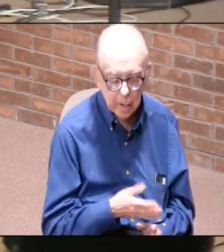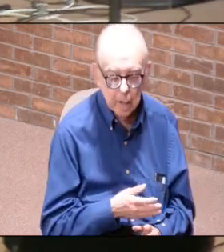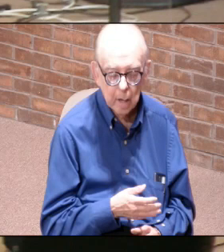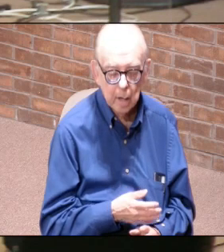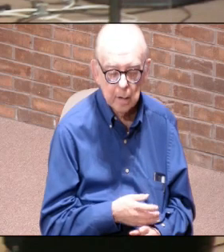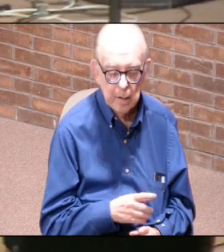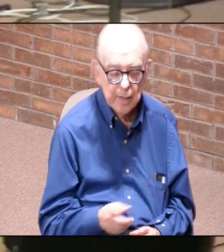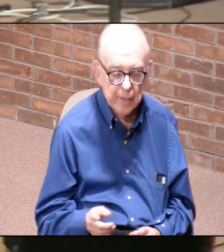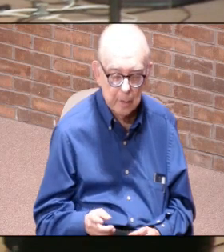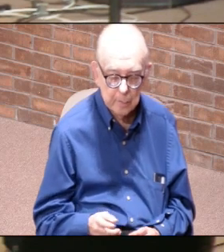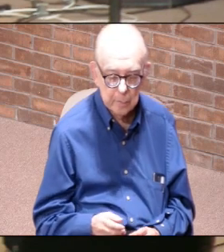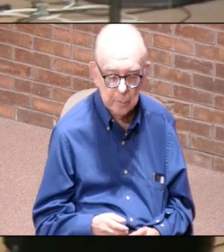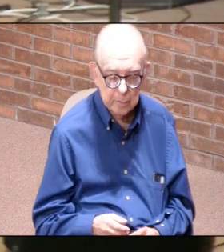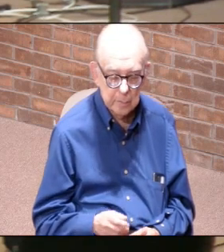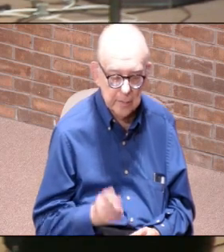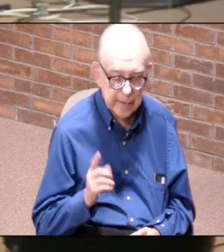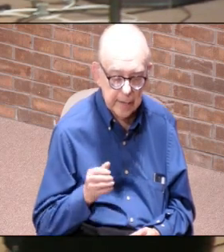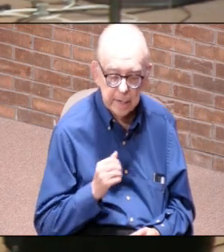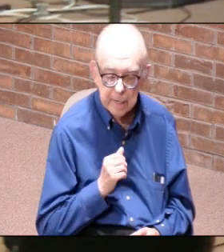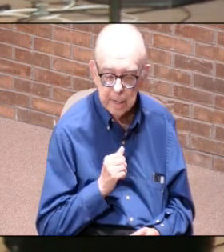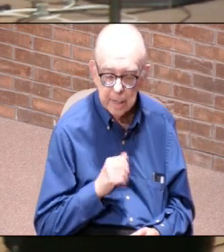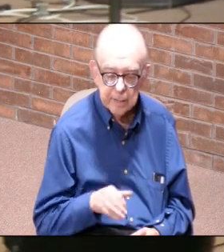abandon them.